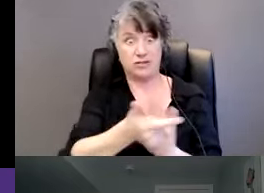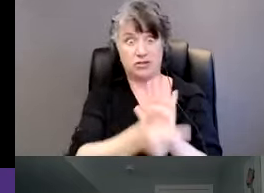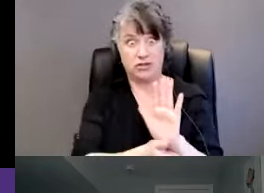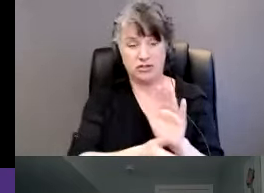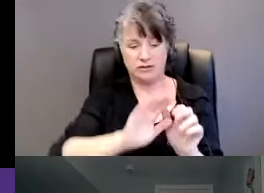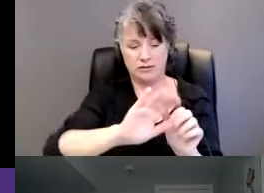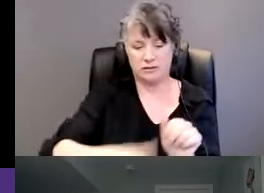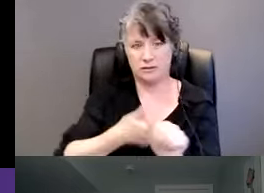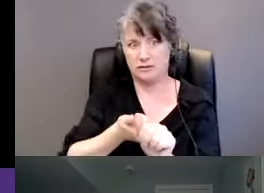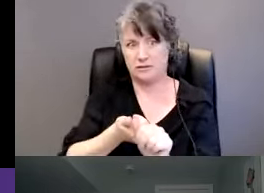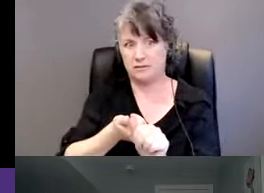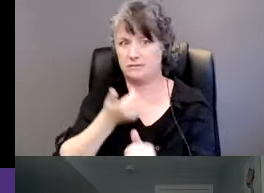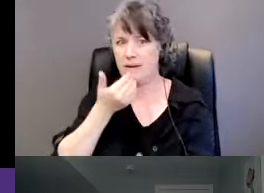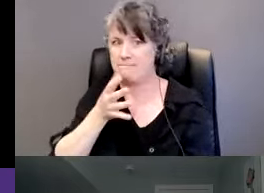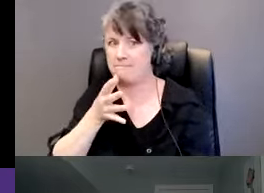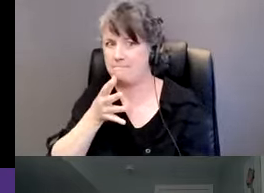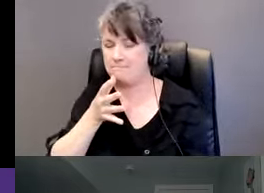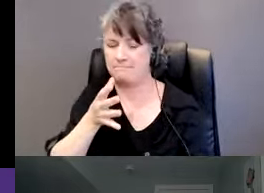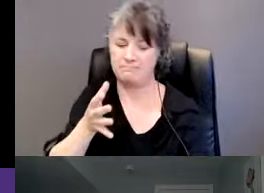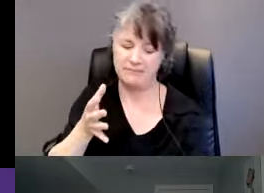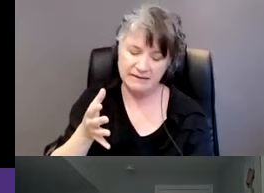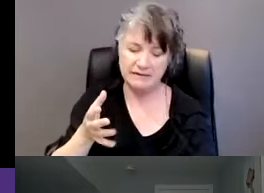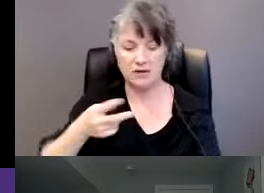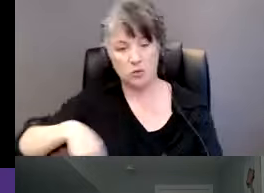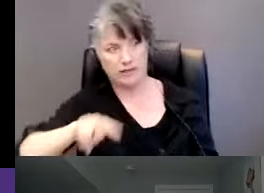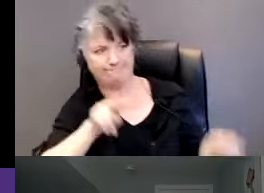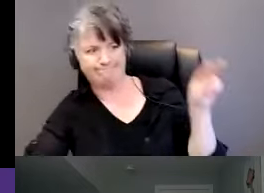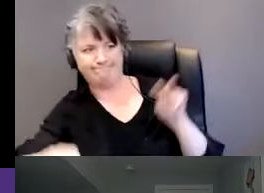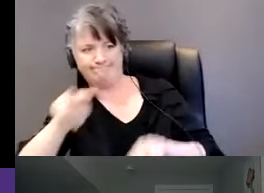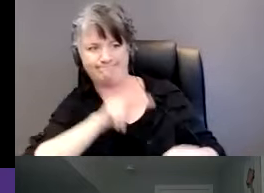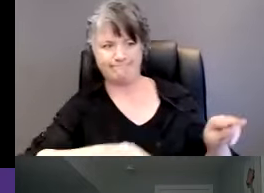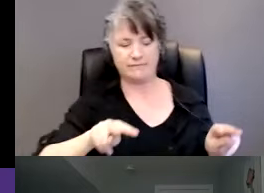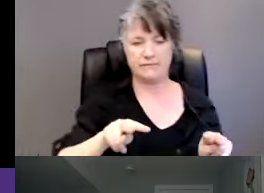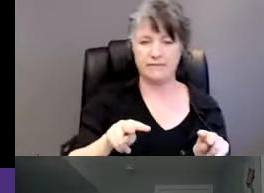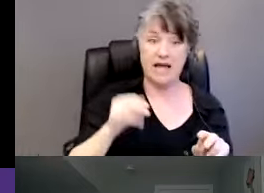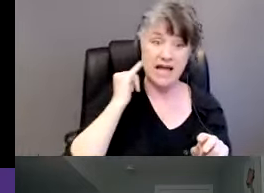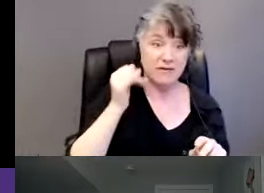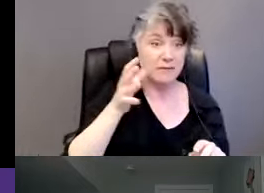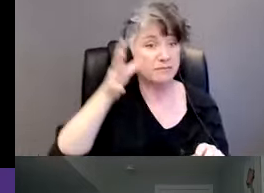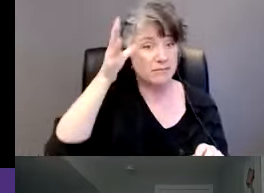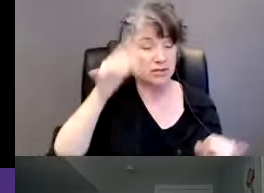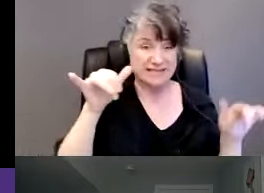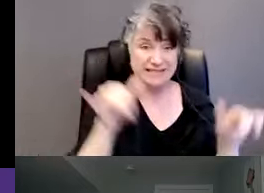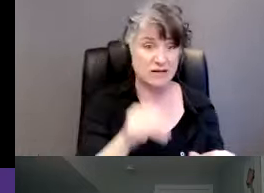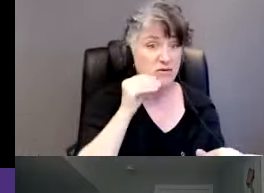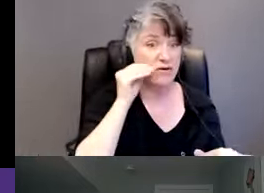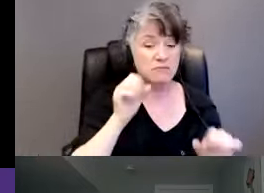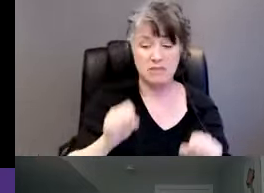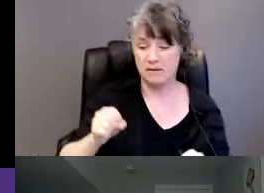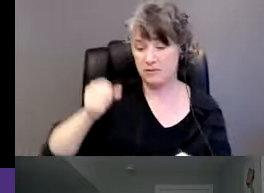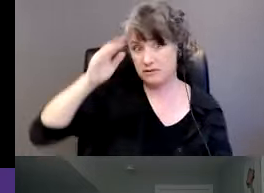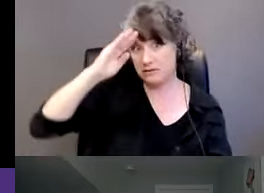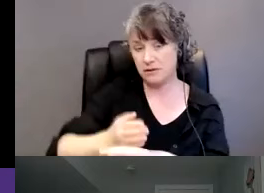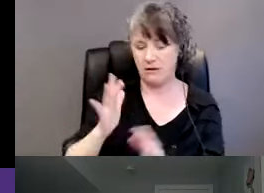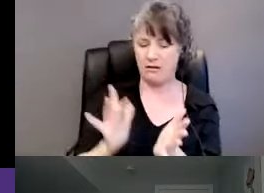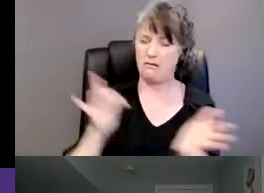been highlighted that there is potential financial and housing gain for the son if his parents remain in the home. The couple reports